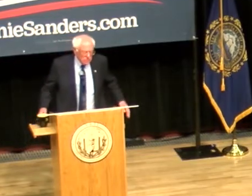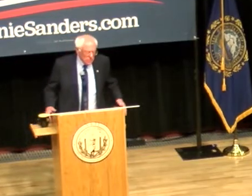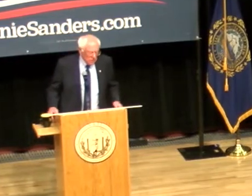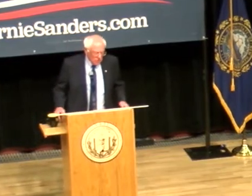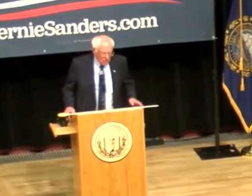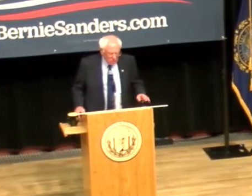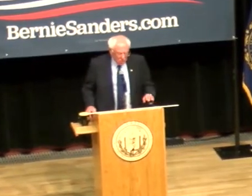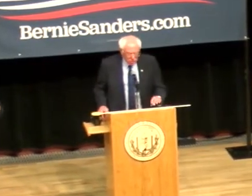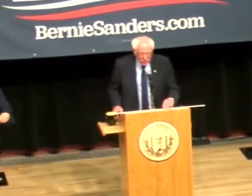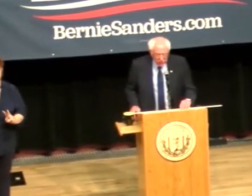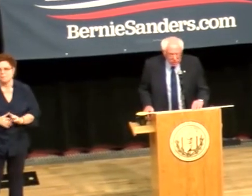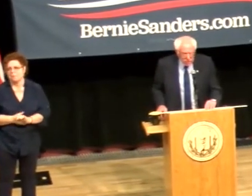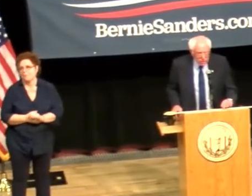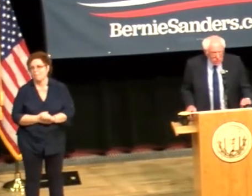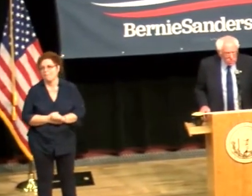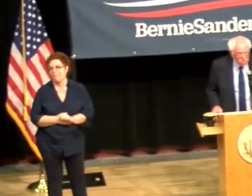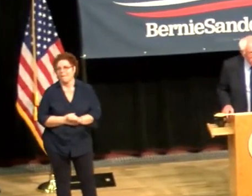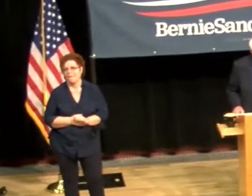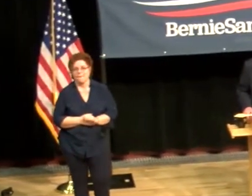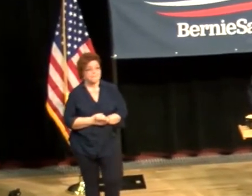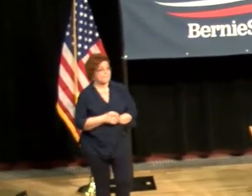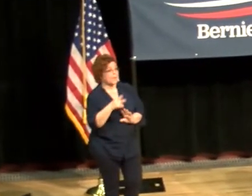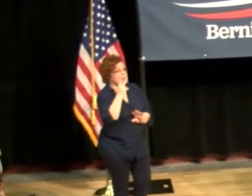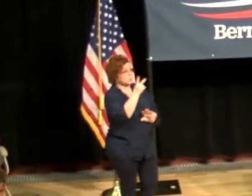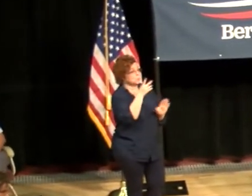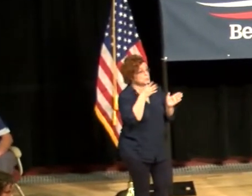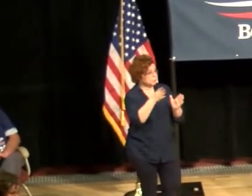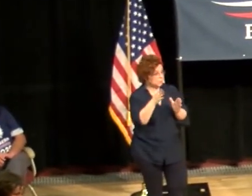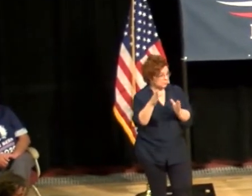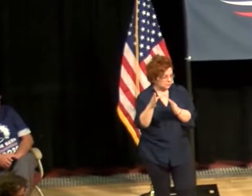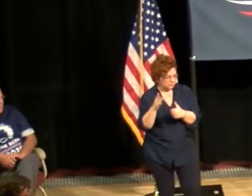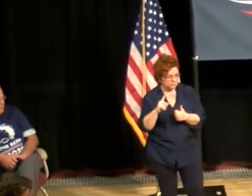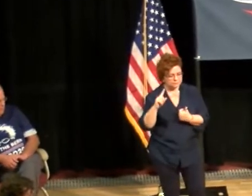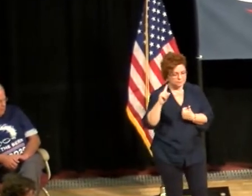it. We can fix it in two ways. For a start,